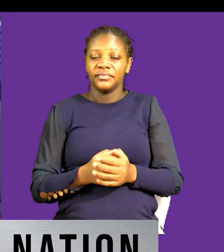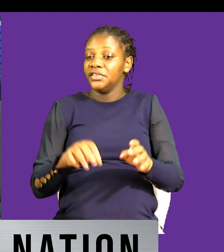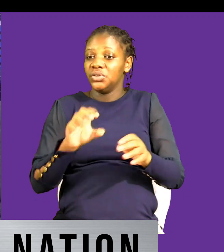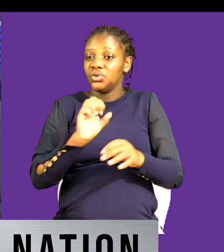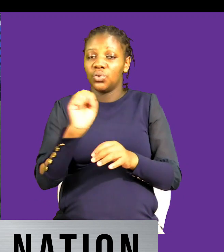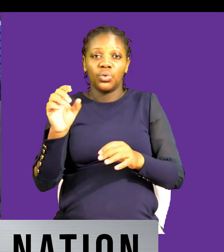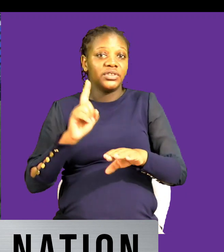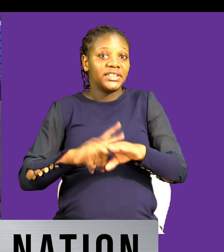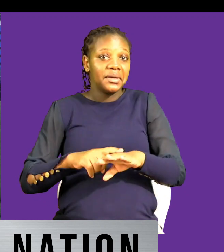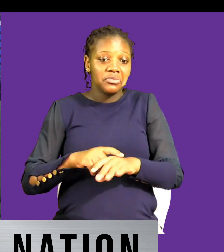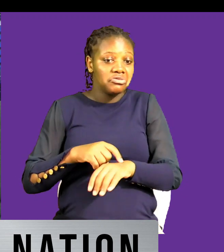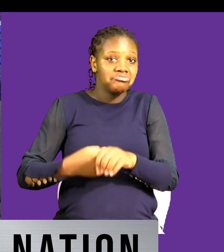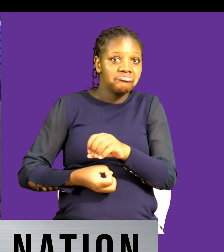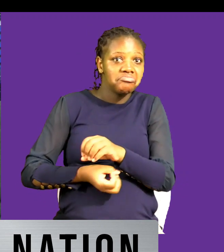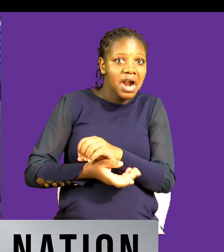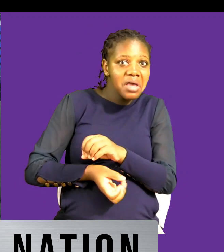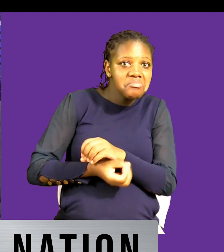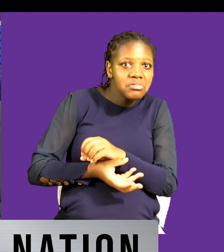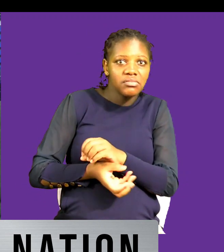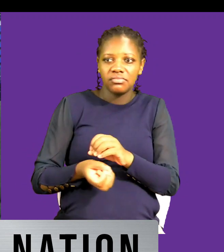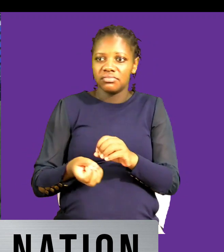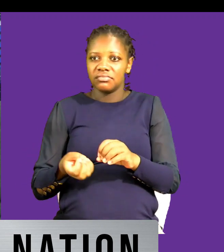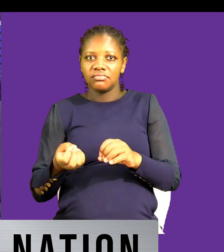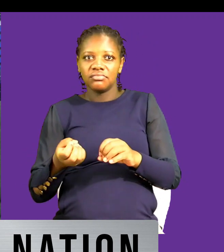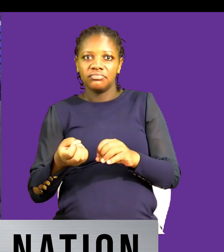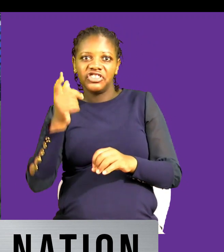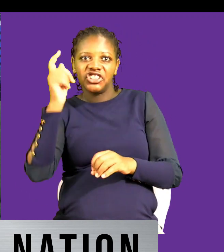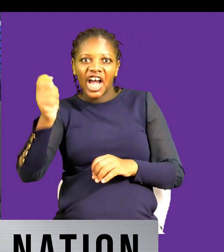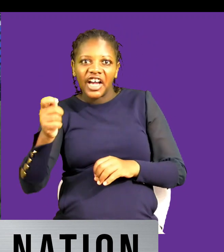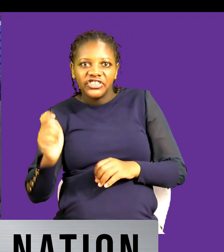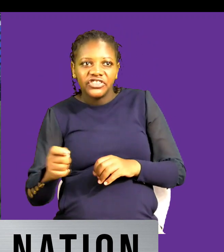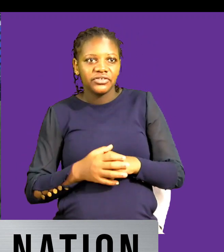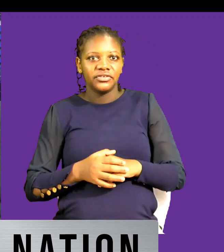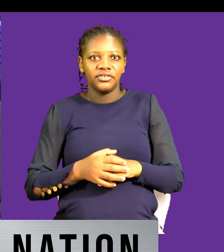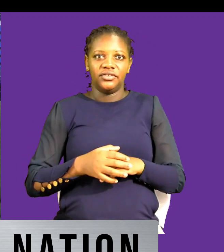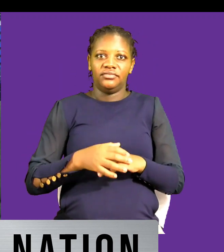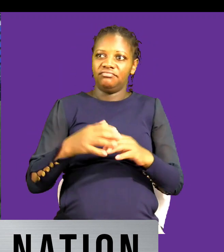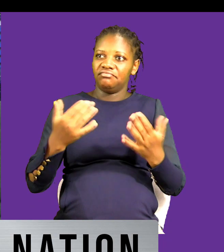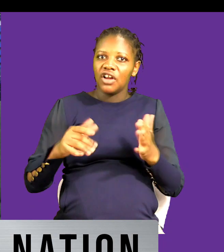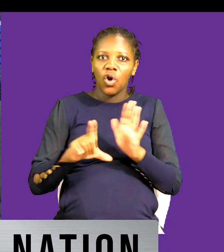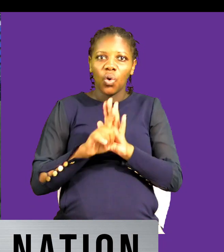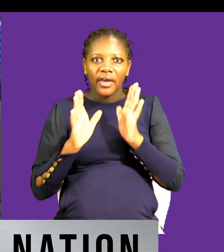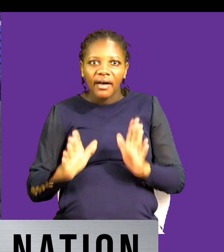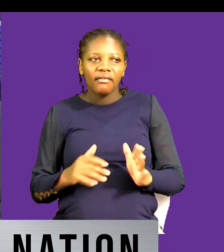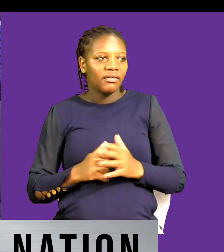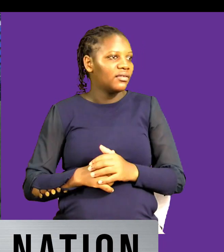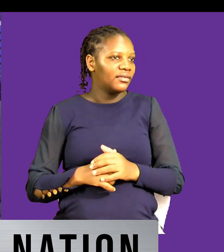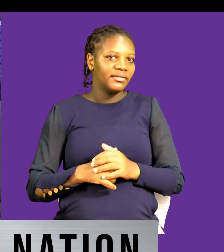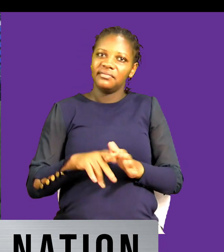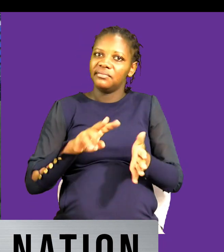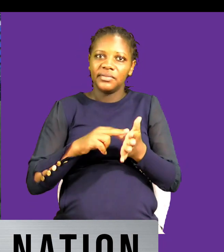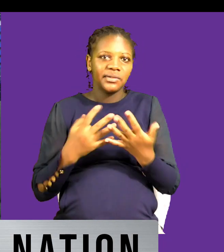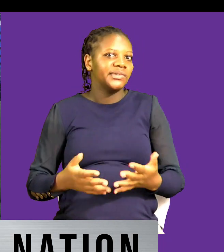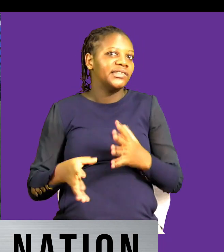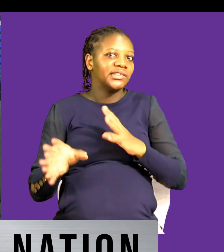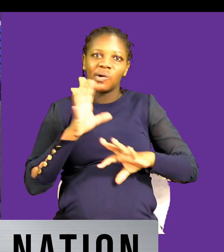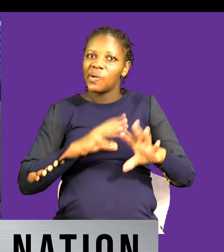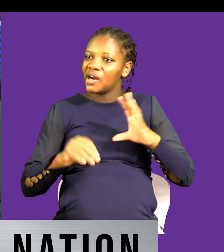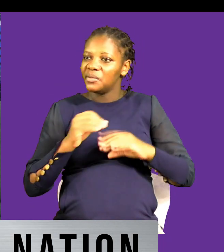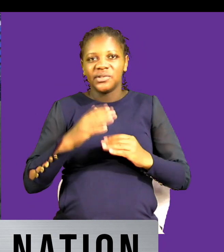anymore. There's a saying that says, right, if you can't afford a lawyer, buy the judge. Now this one looks like, if you can't afford the lawyer,